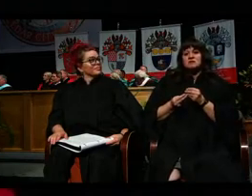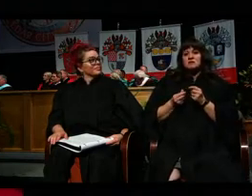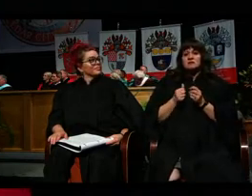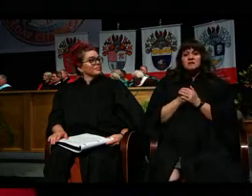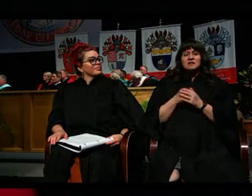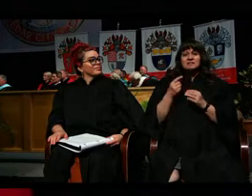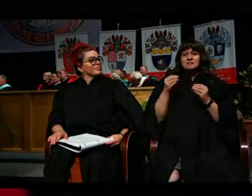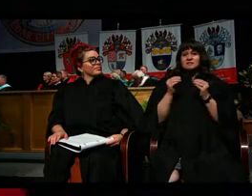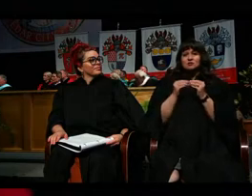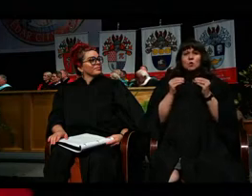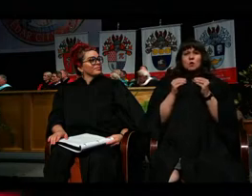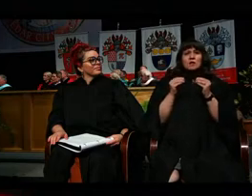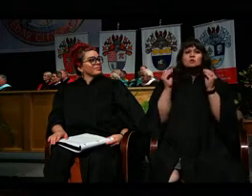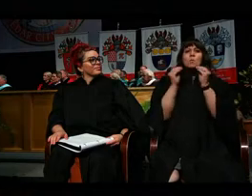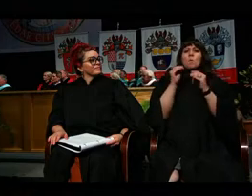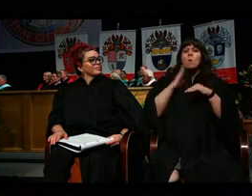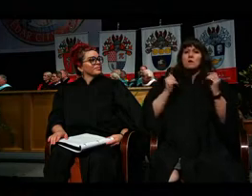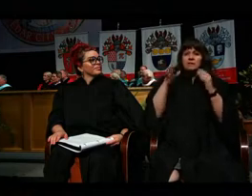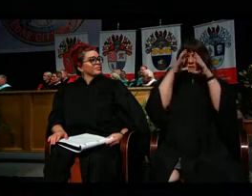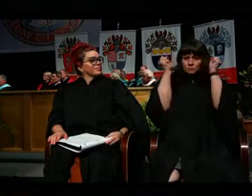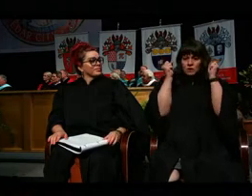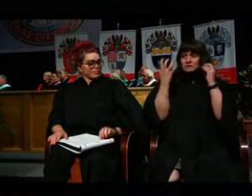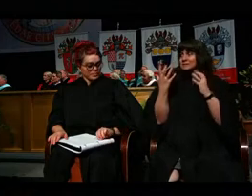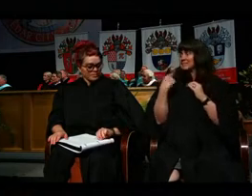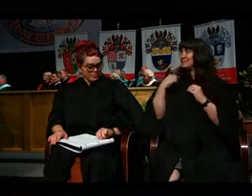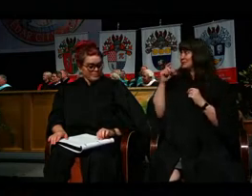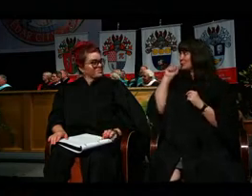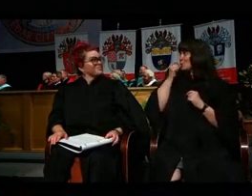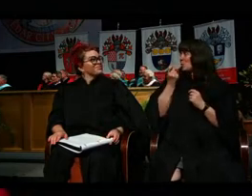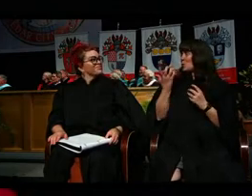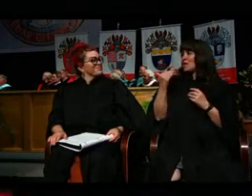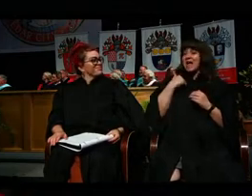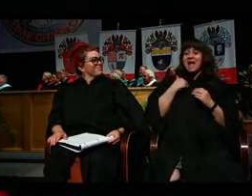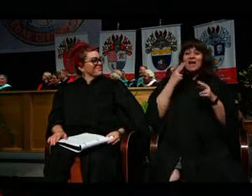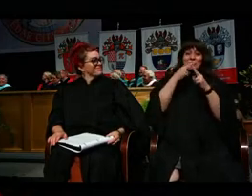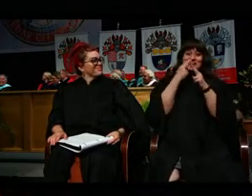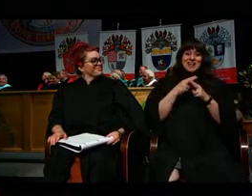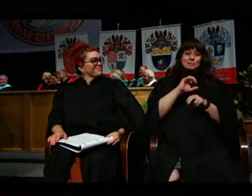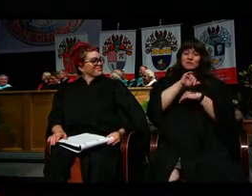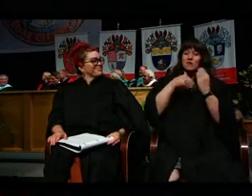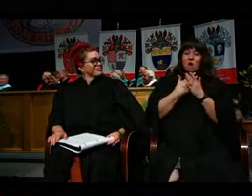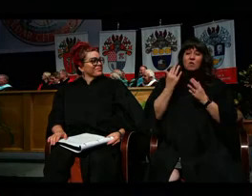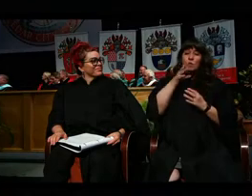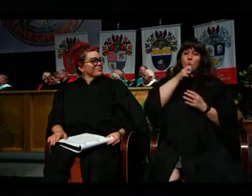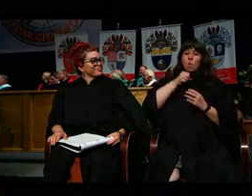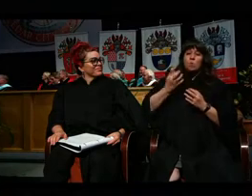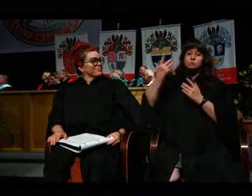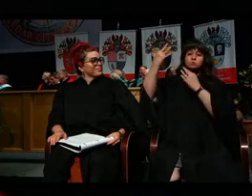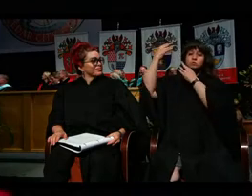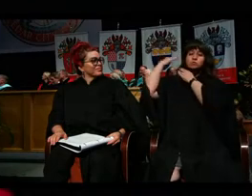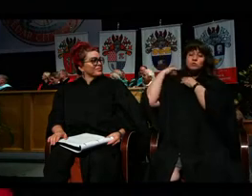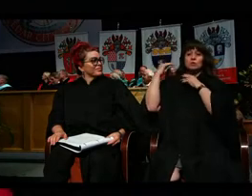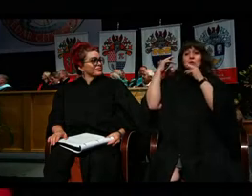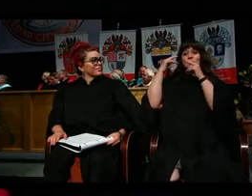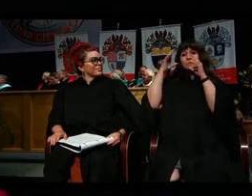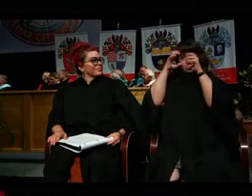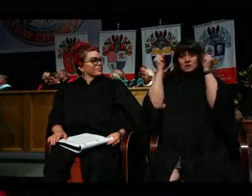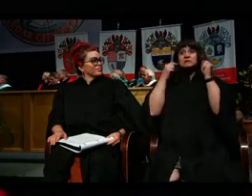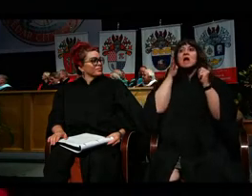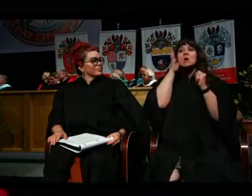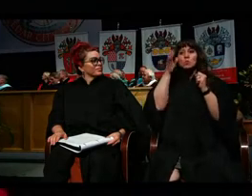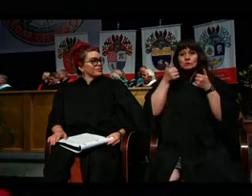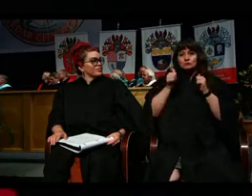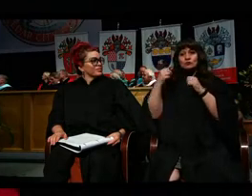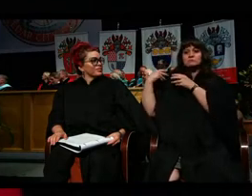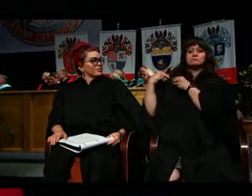president. Though this is pretty cool, it has the names of all the past presidents, and I will carry on their legacies. And